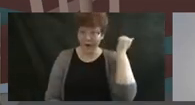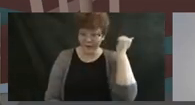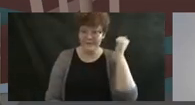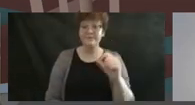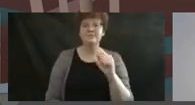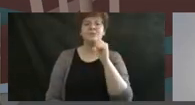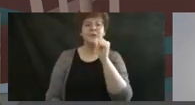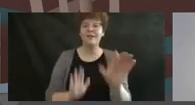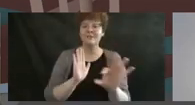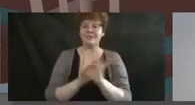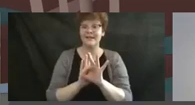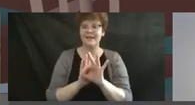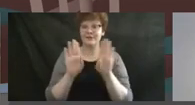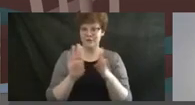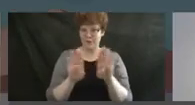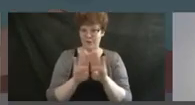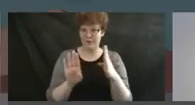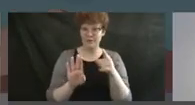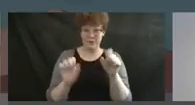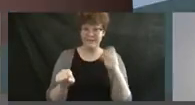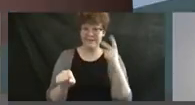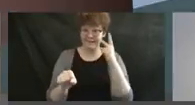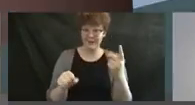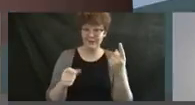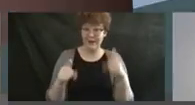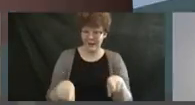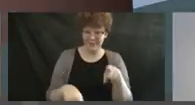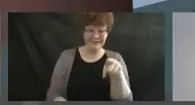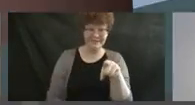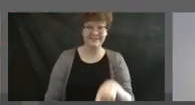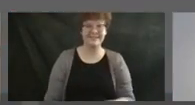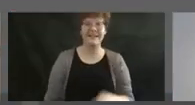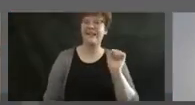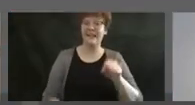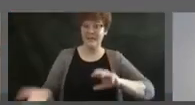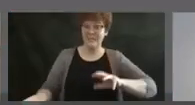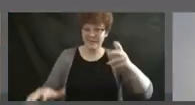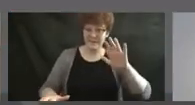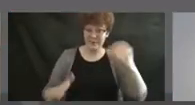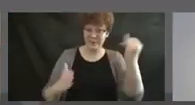And as I said, you can see what happens when you don't, and it can really mess up your artwork there.